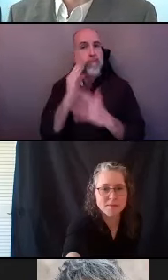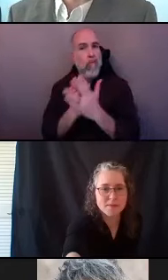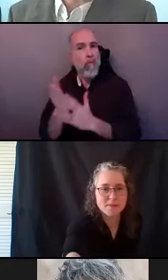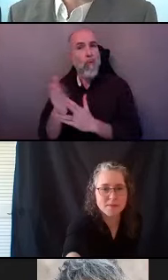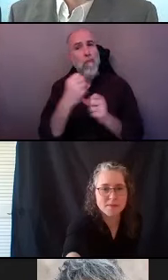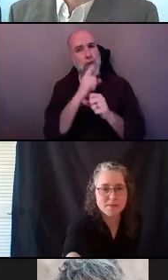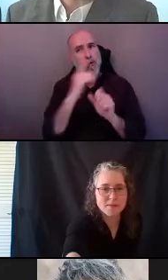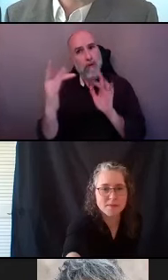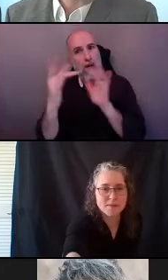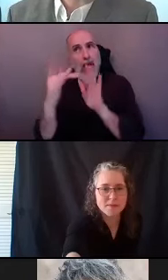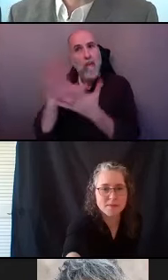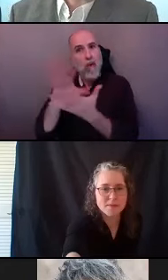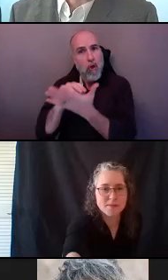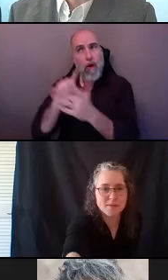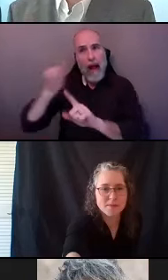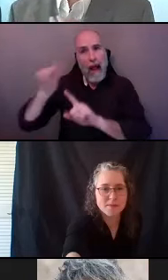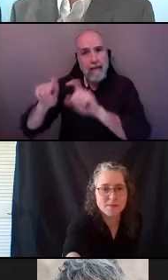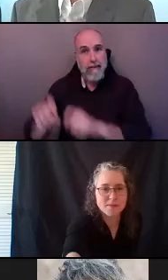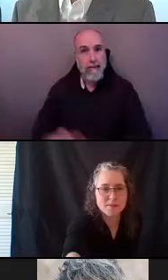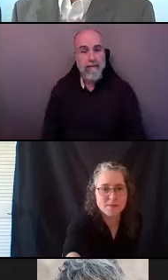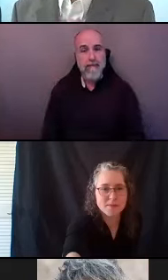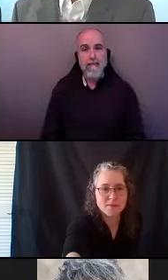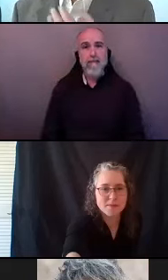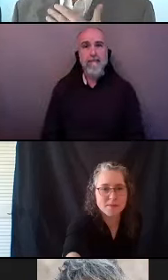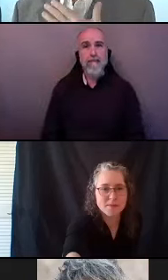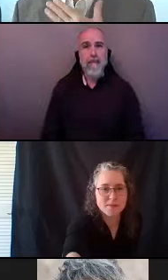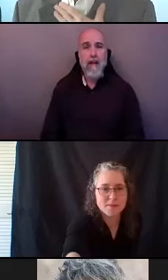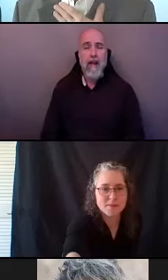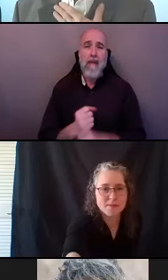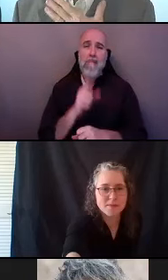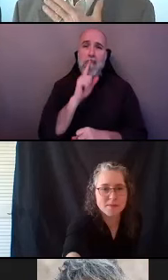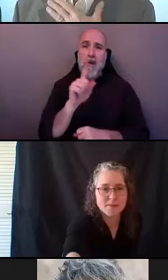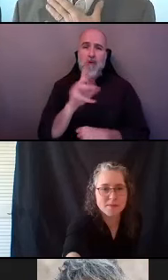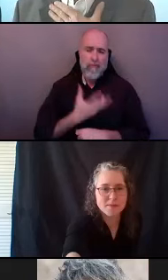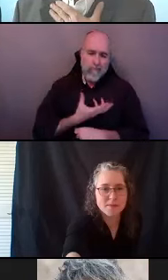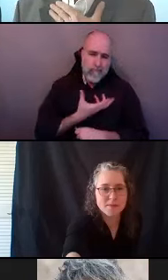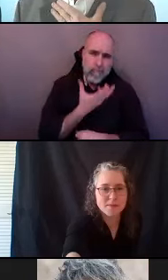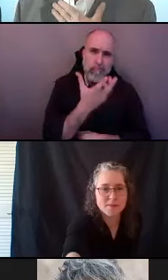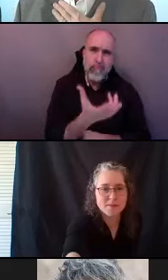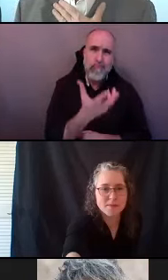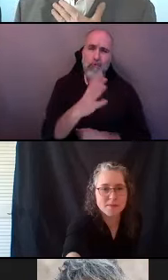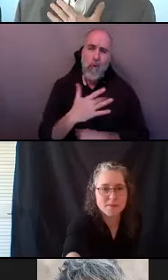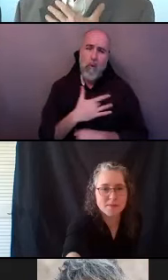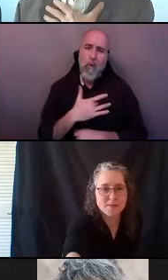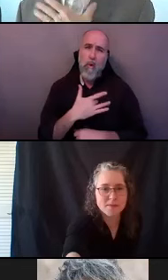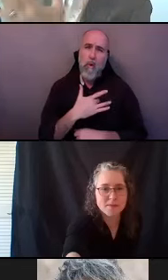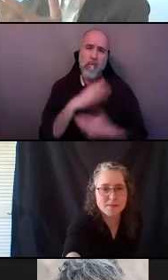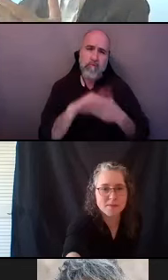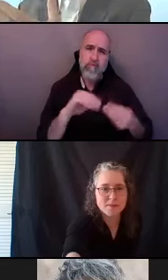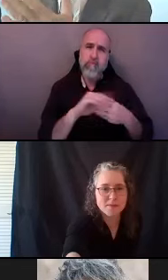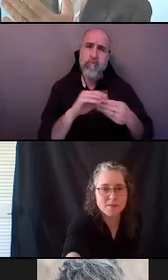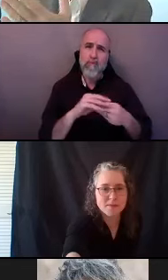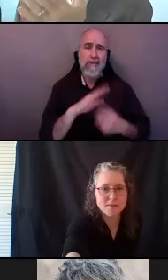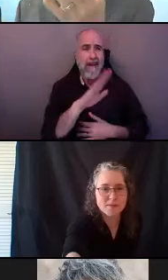and learn, ask questions, and speak from your heart and share your passion, saying this is important to me. I have a